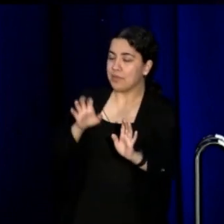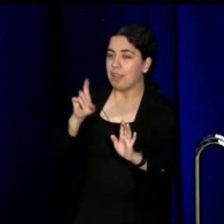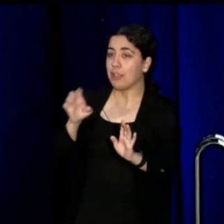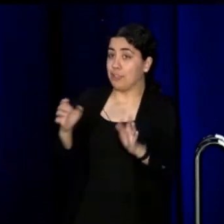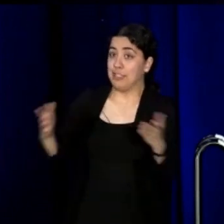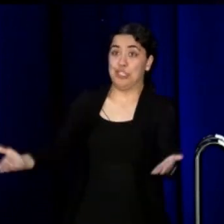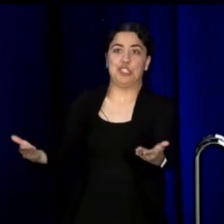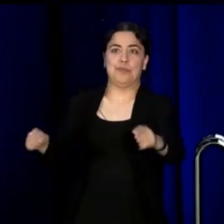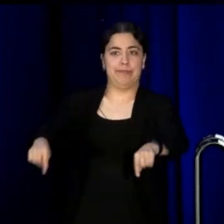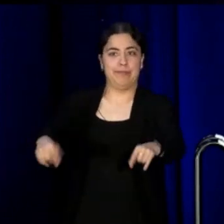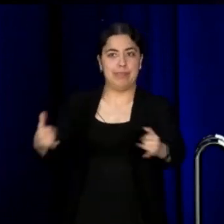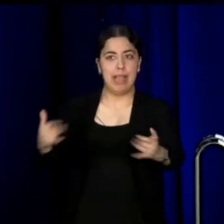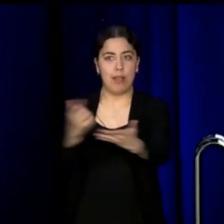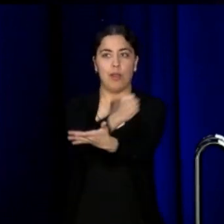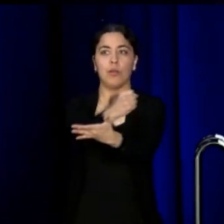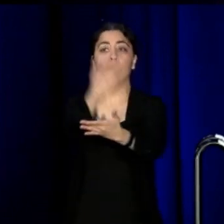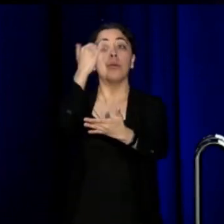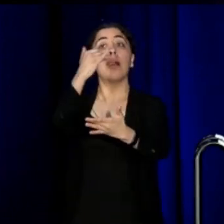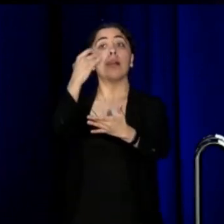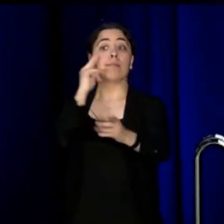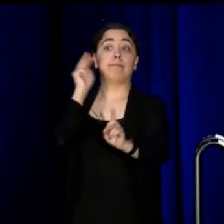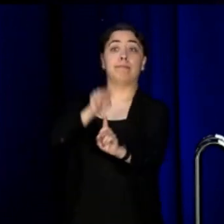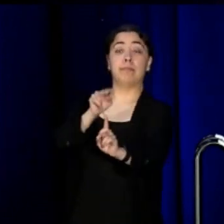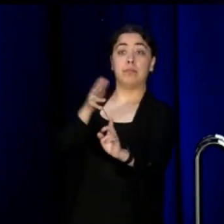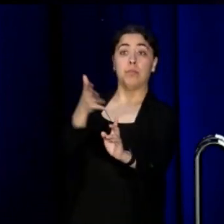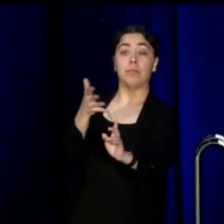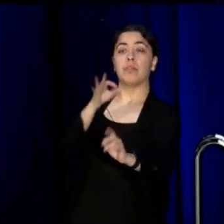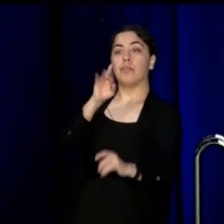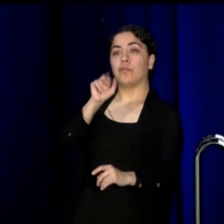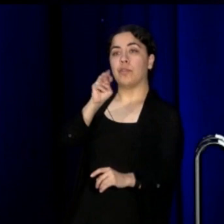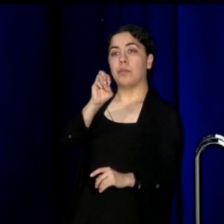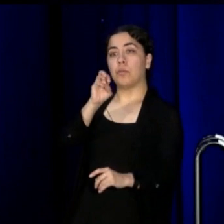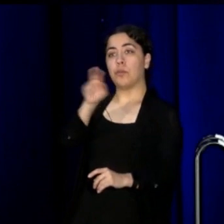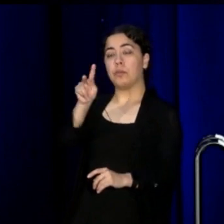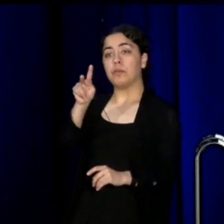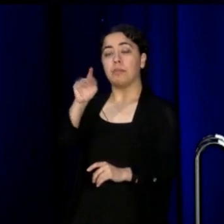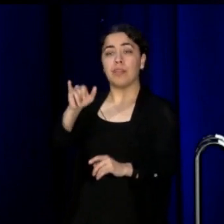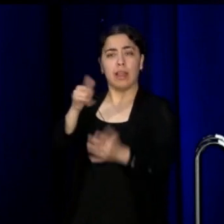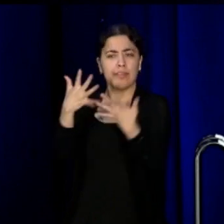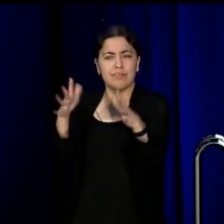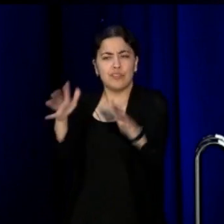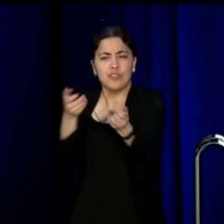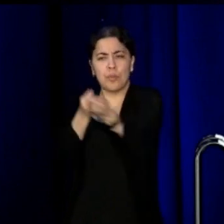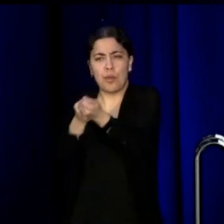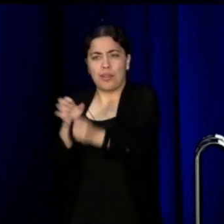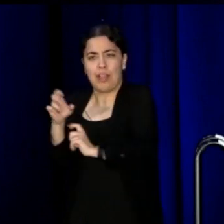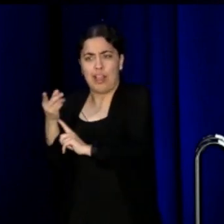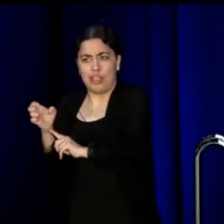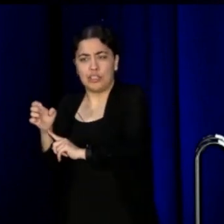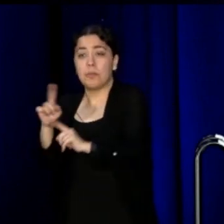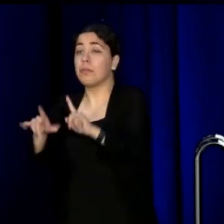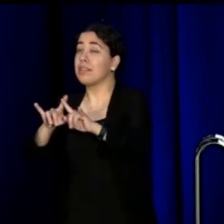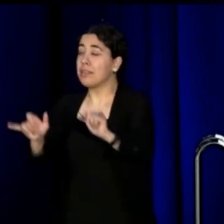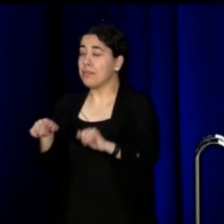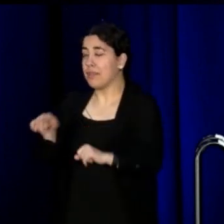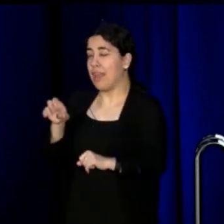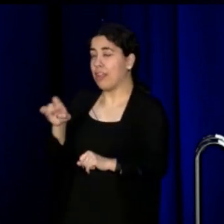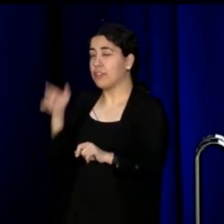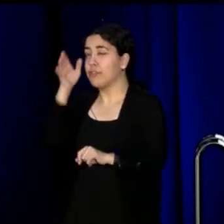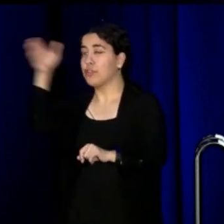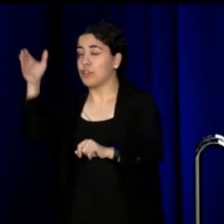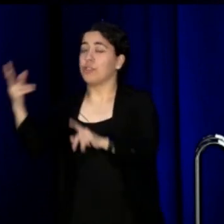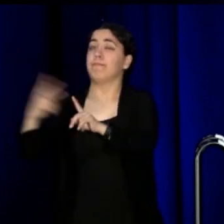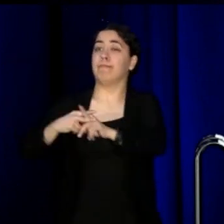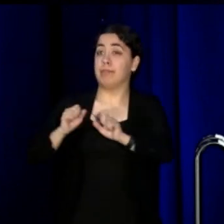is here because, as we can see, frameworks, hosting providers, they are already supporting the Edge, but it's also the future because we can